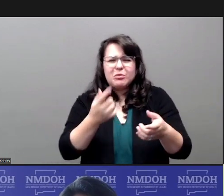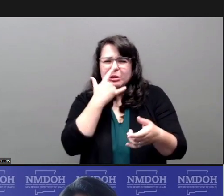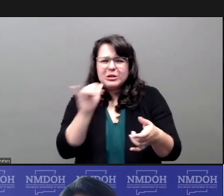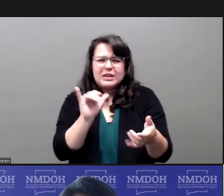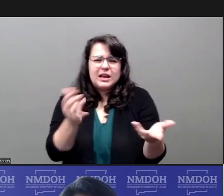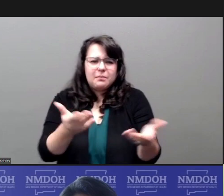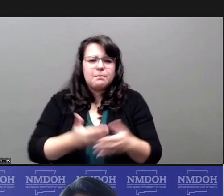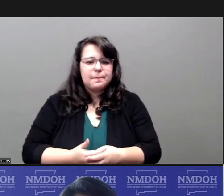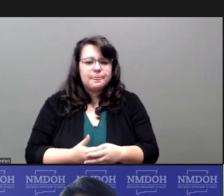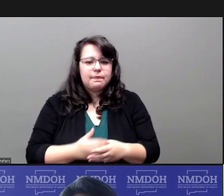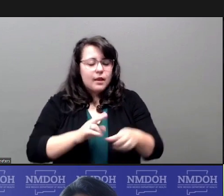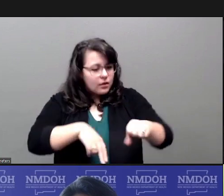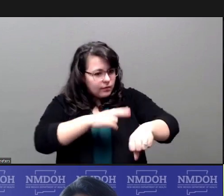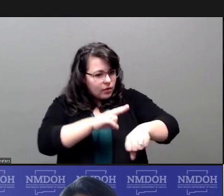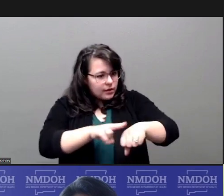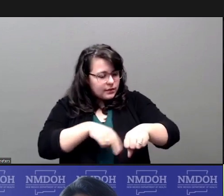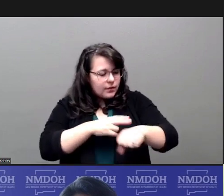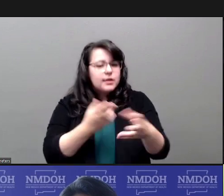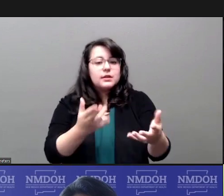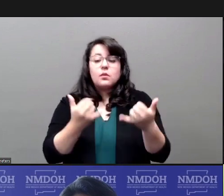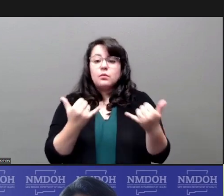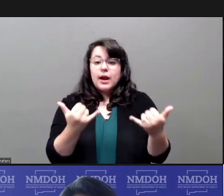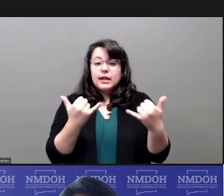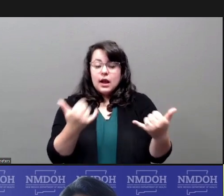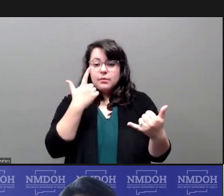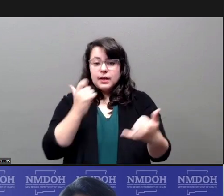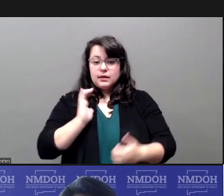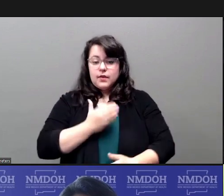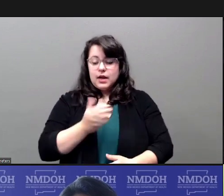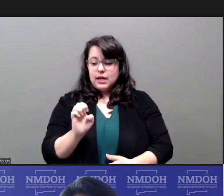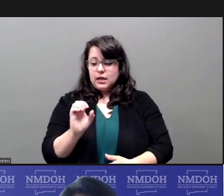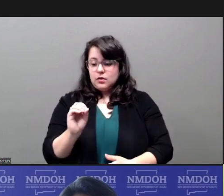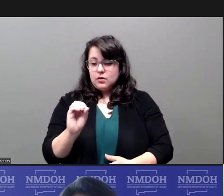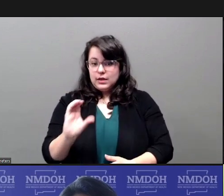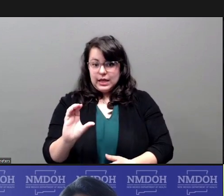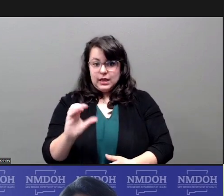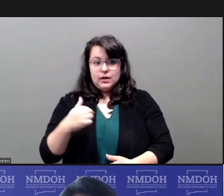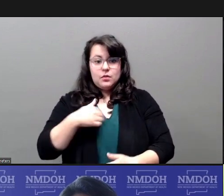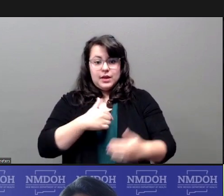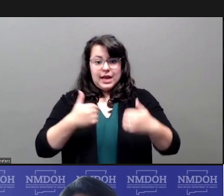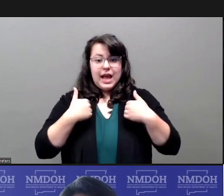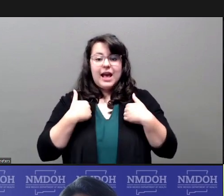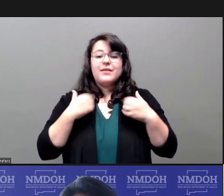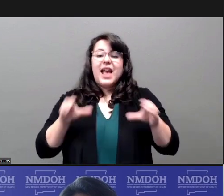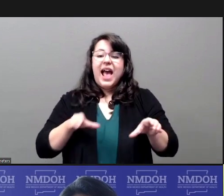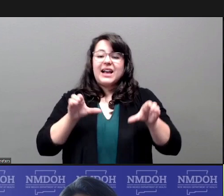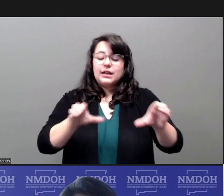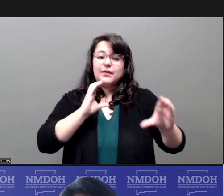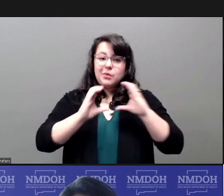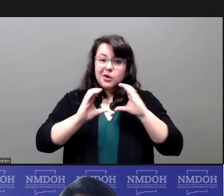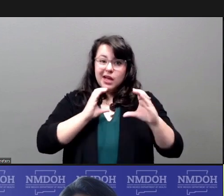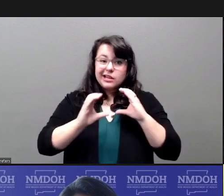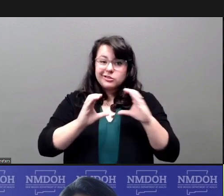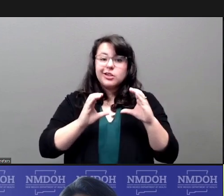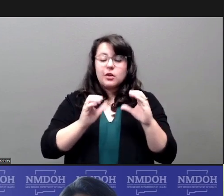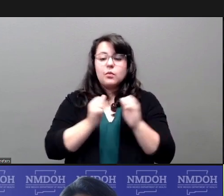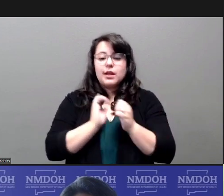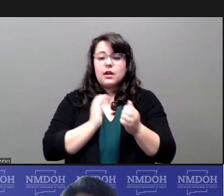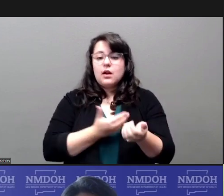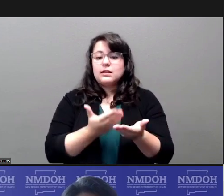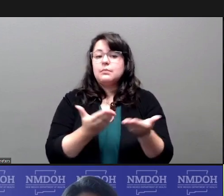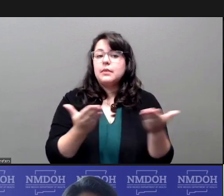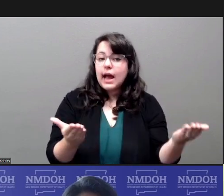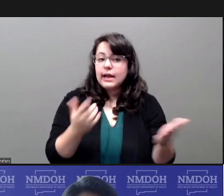So, currently, because of our EOC, we do have very active communication around our supplies and what we